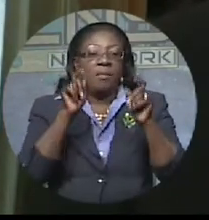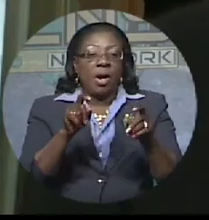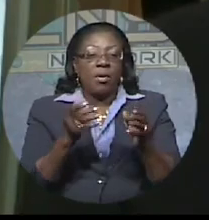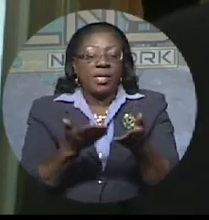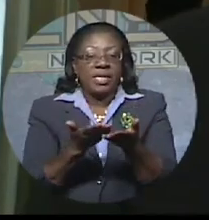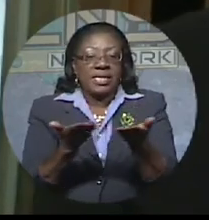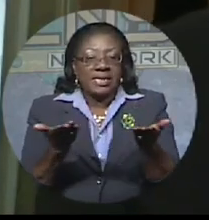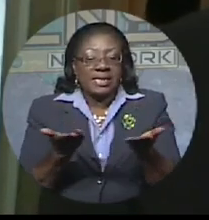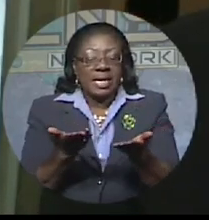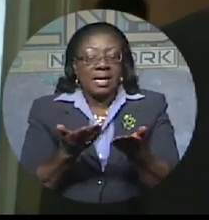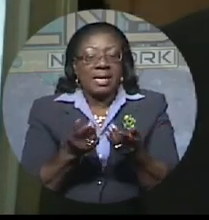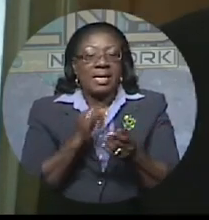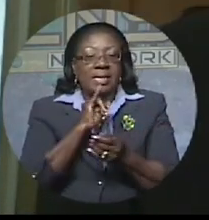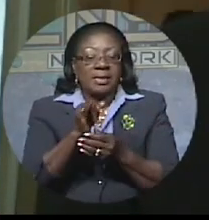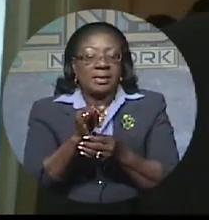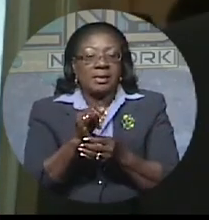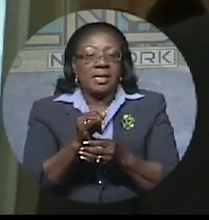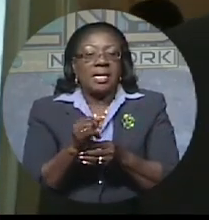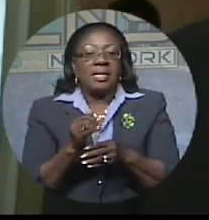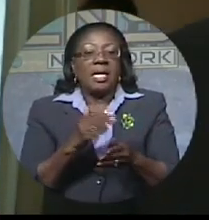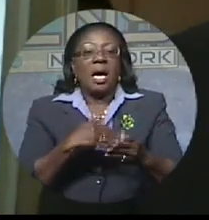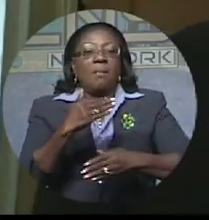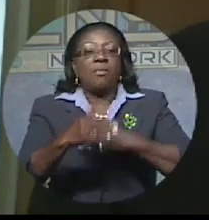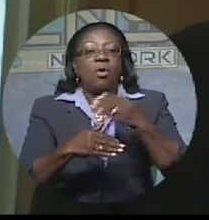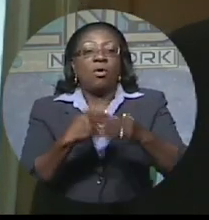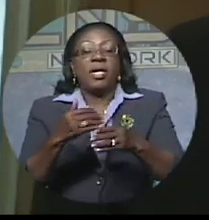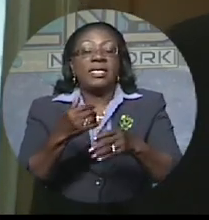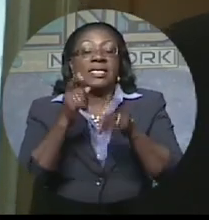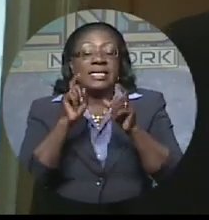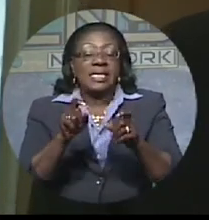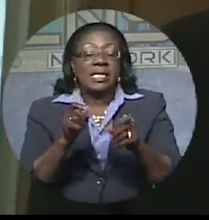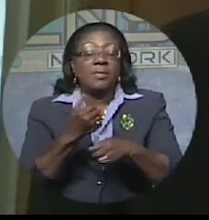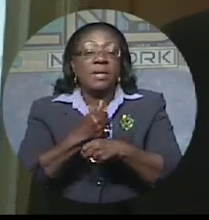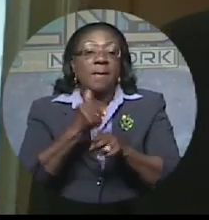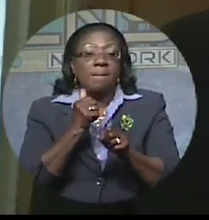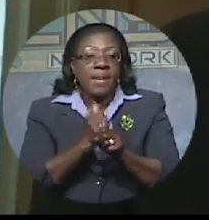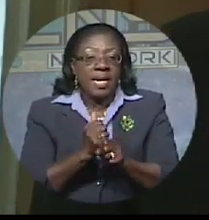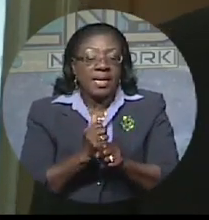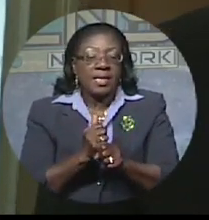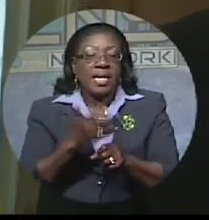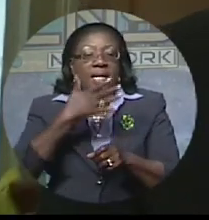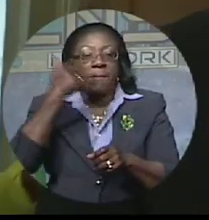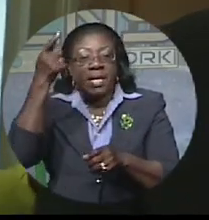trade-offs that need to be made in terms of getting the best outcome for the nation.